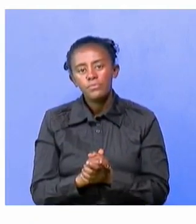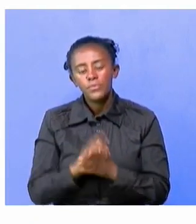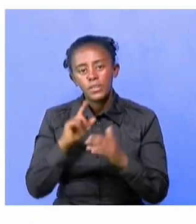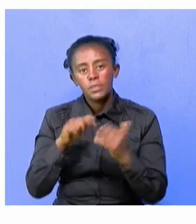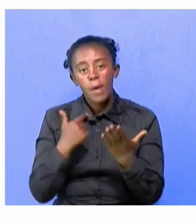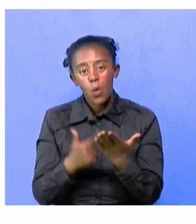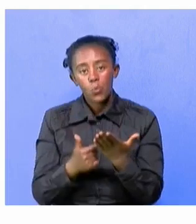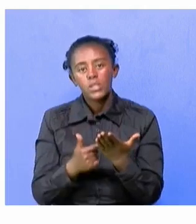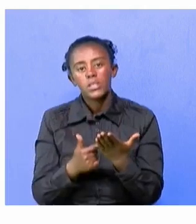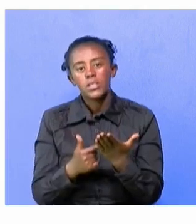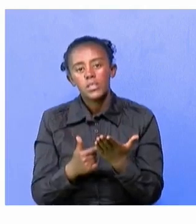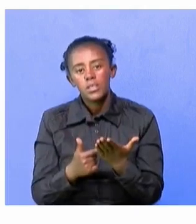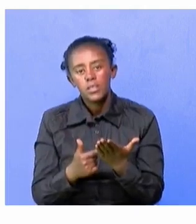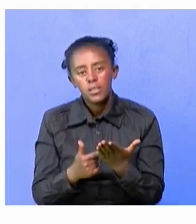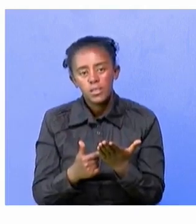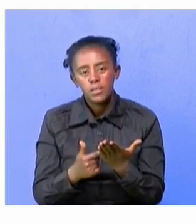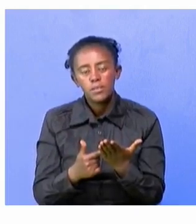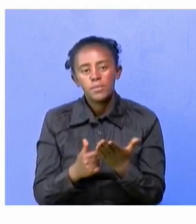about